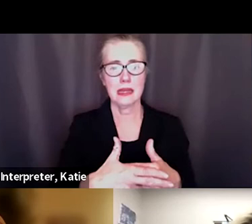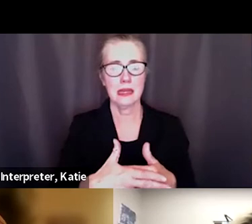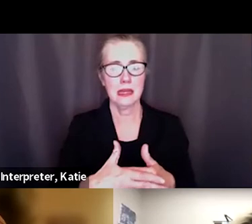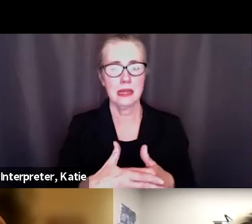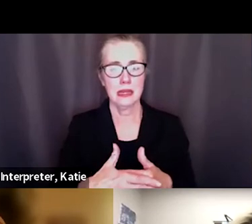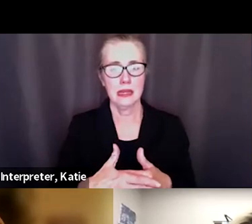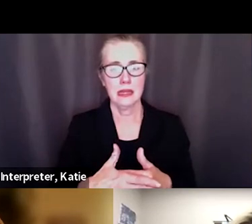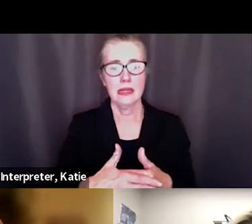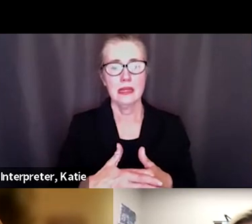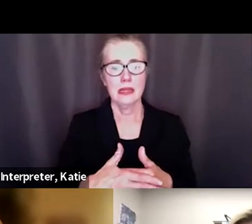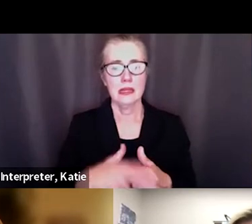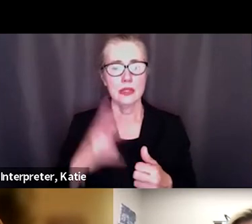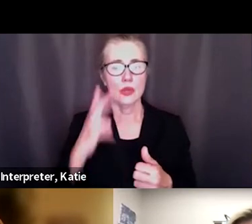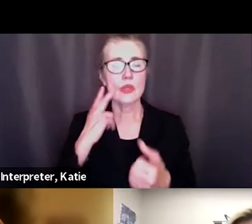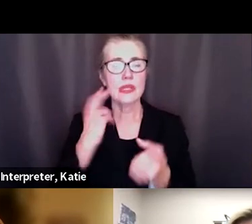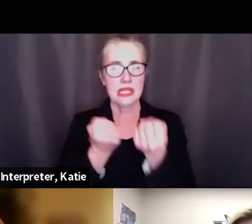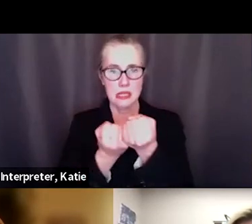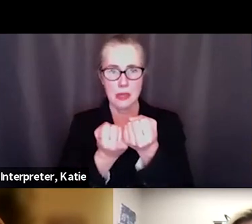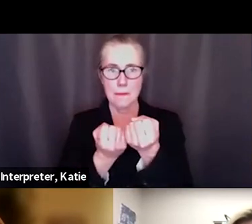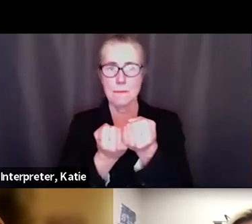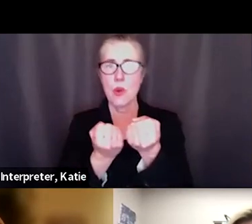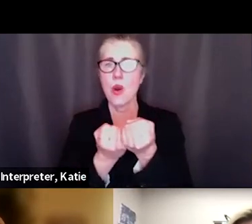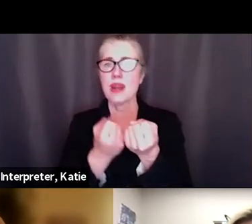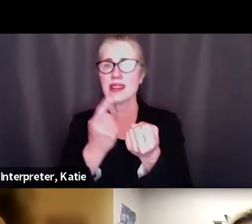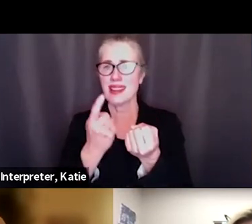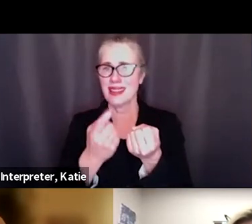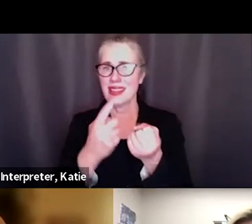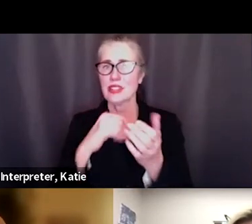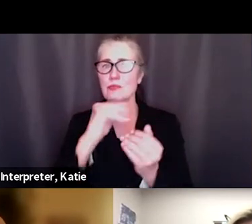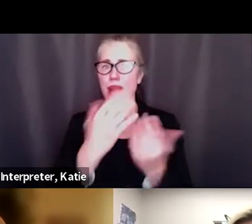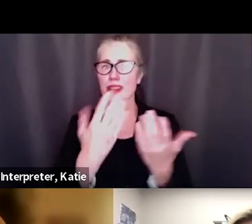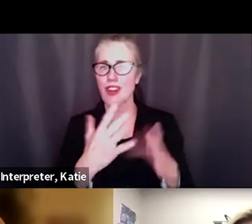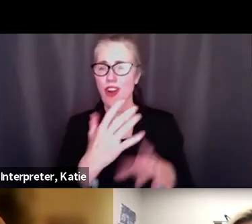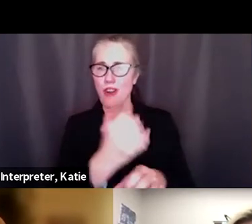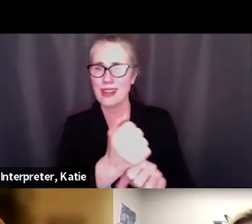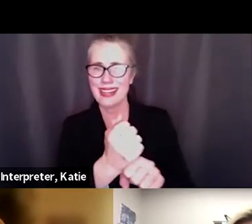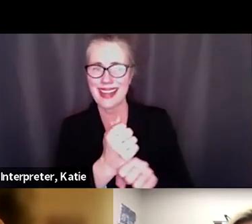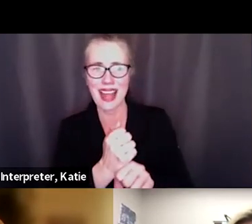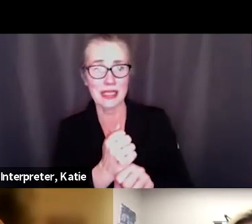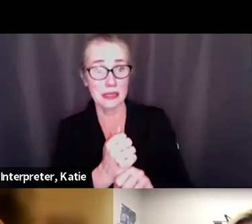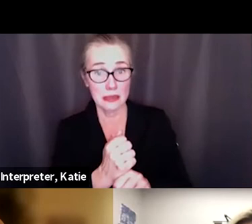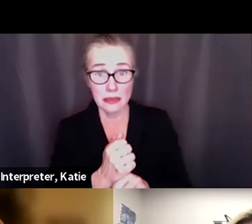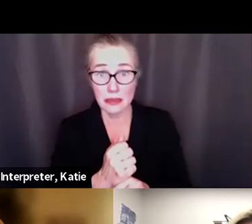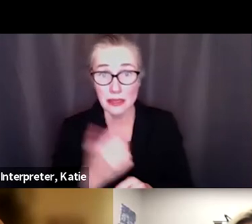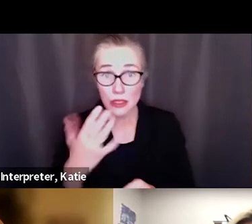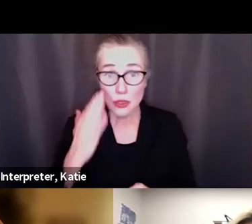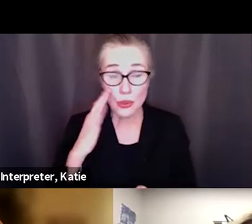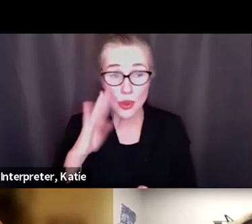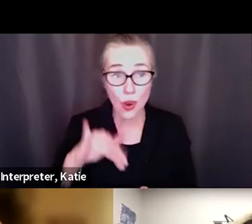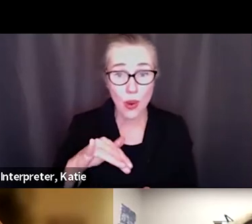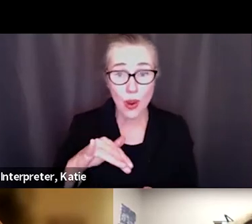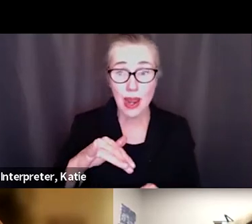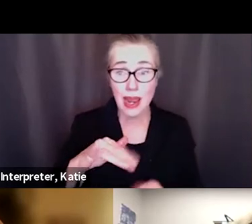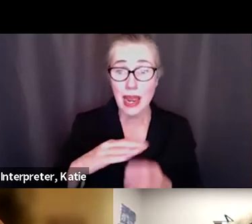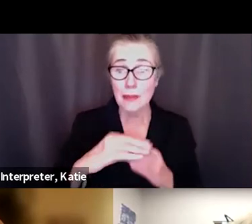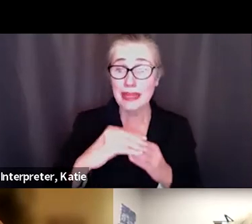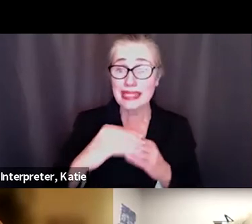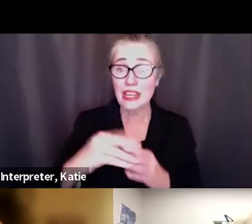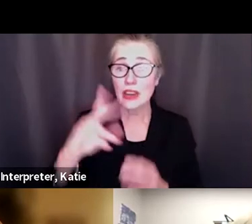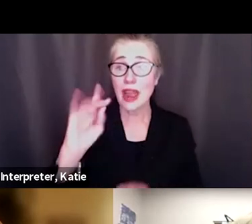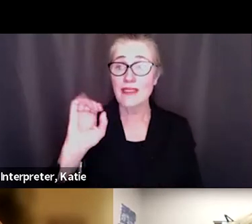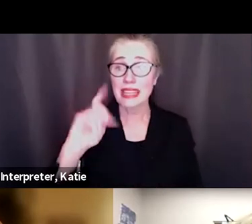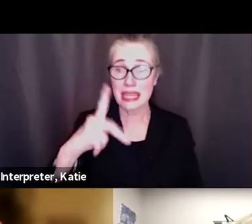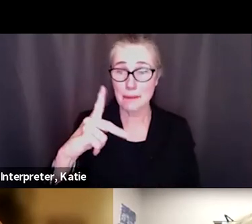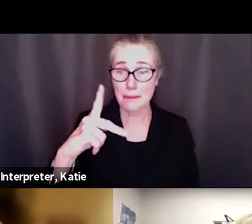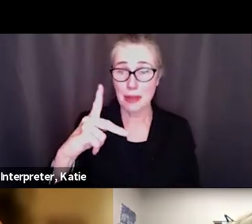in the support that this project has already garnered i think many of you know that thanks to the leadership of kipp and the team at san